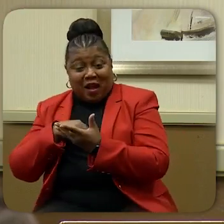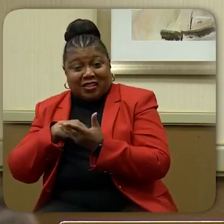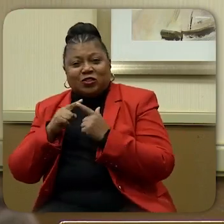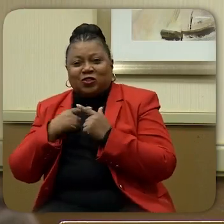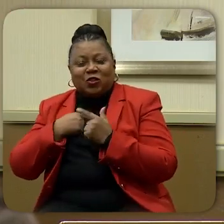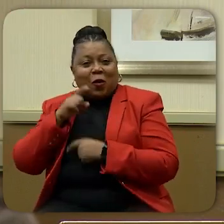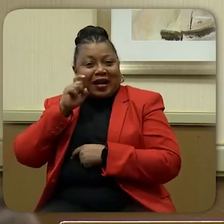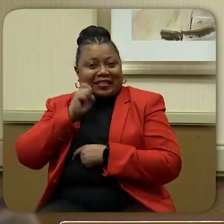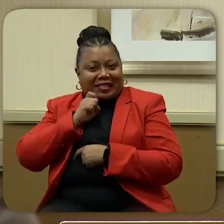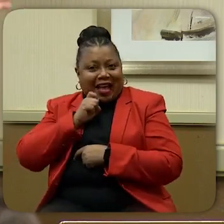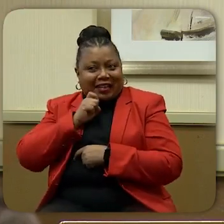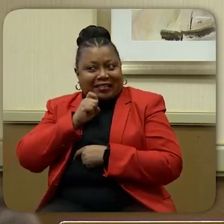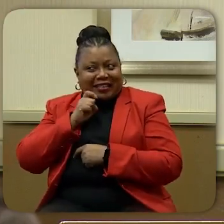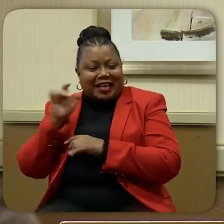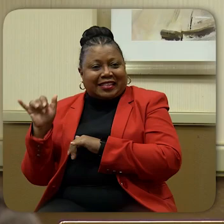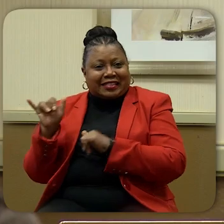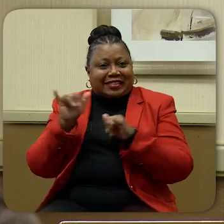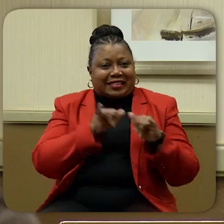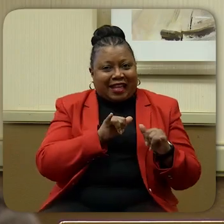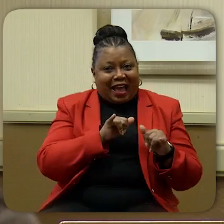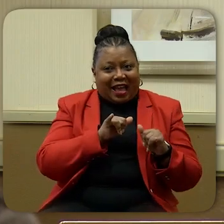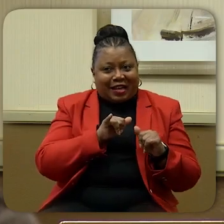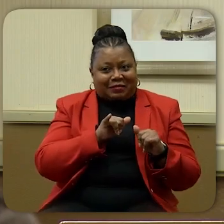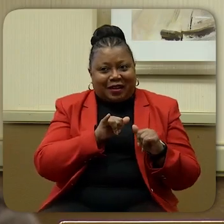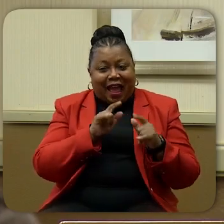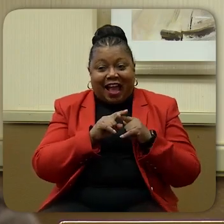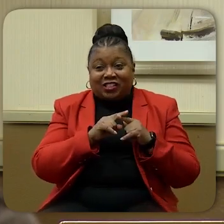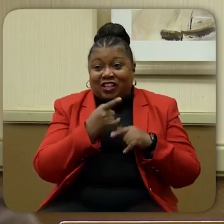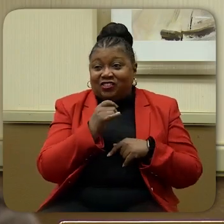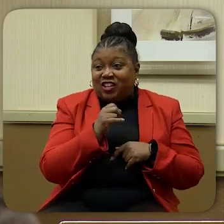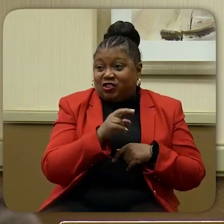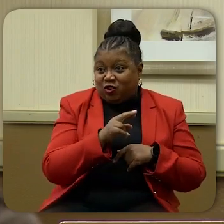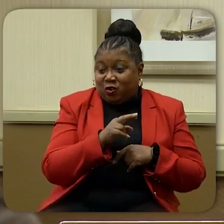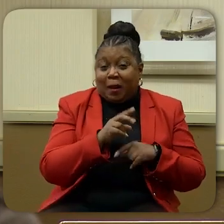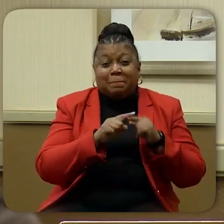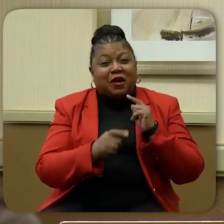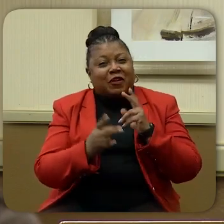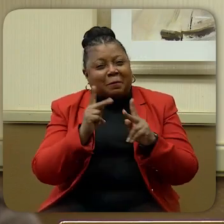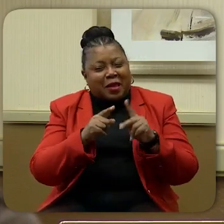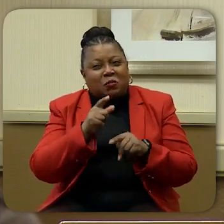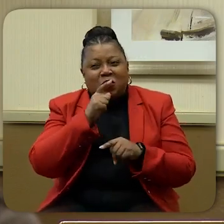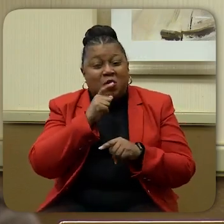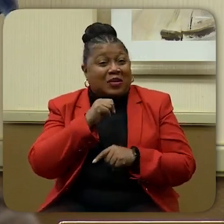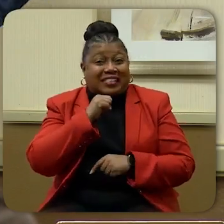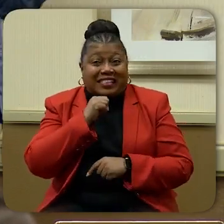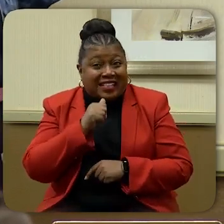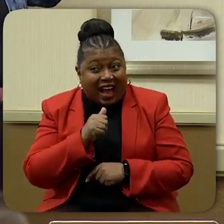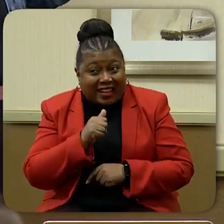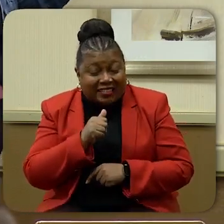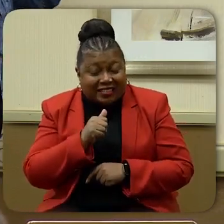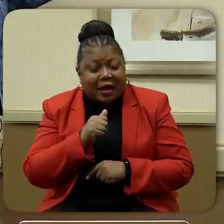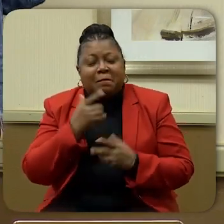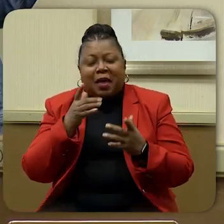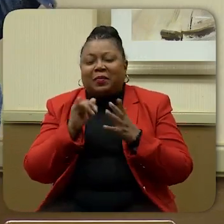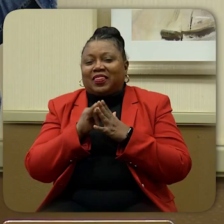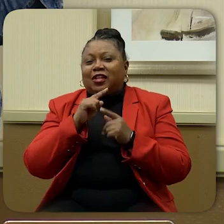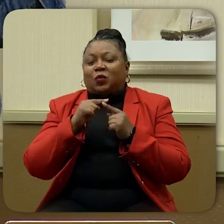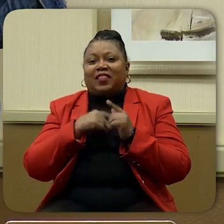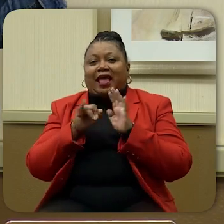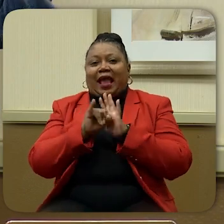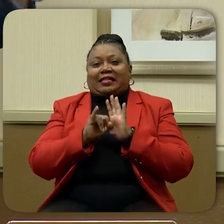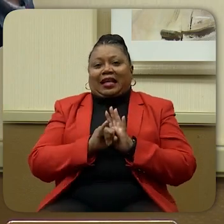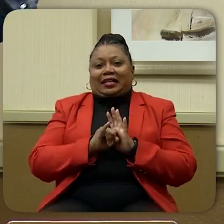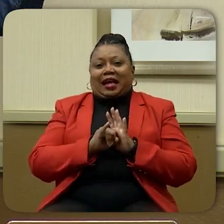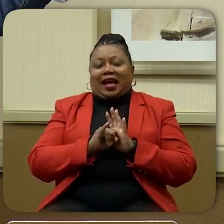so our sex is the same, can be the same as our gender. But for people who it's not, maybe that's when they